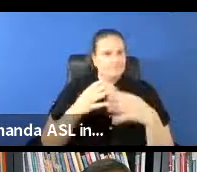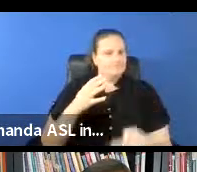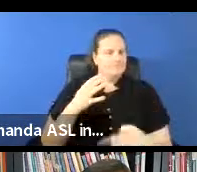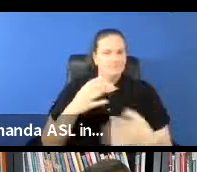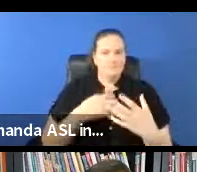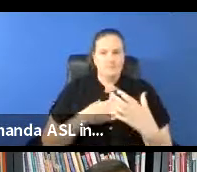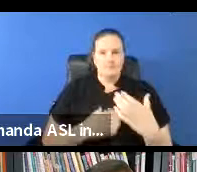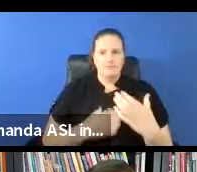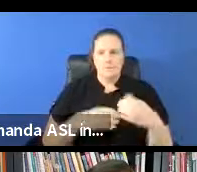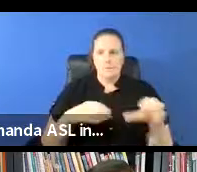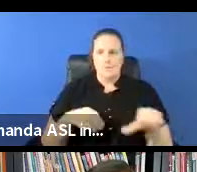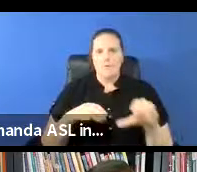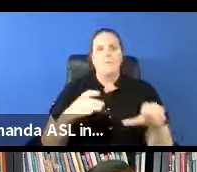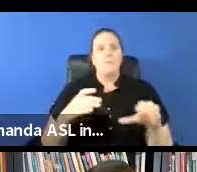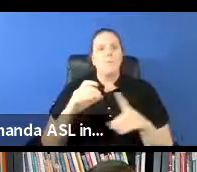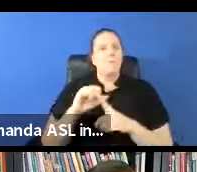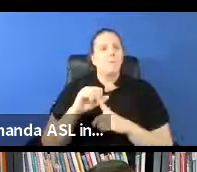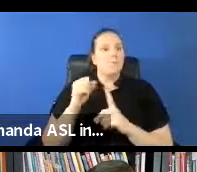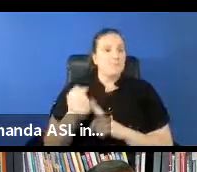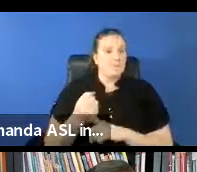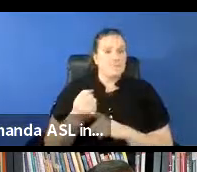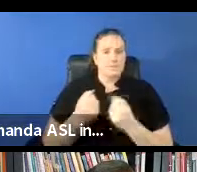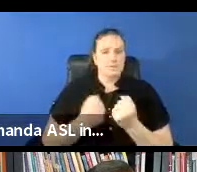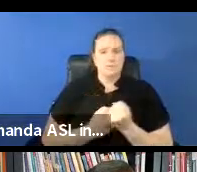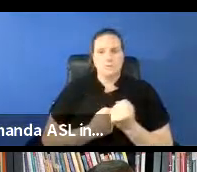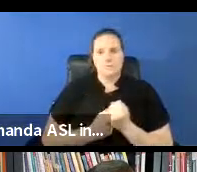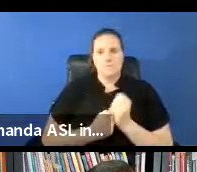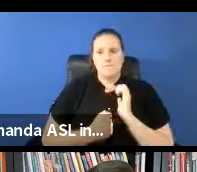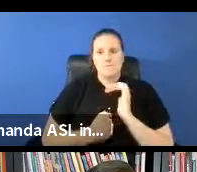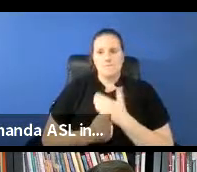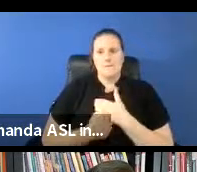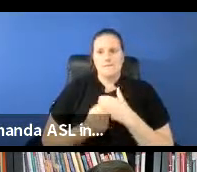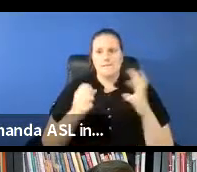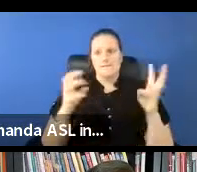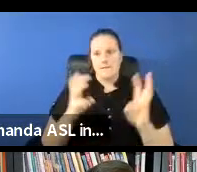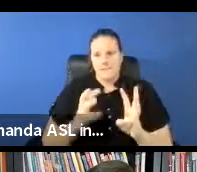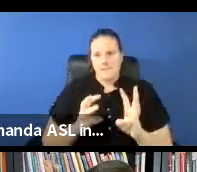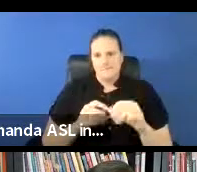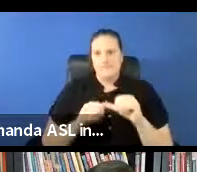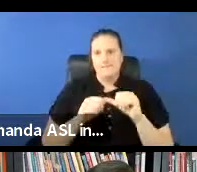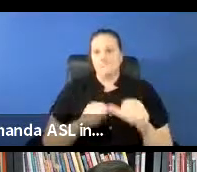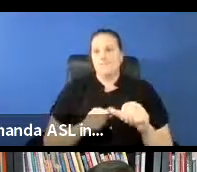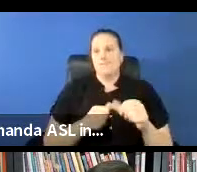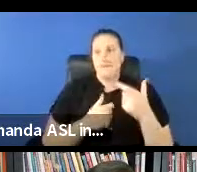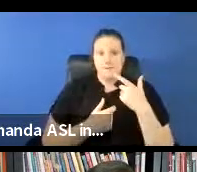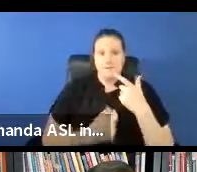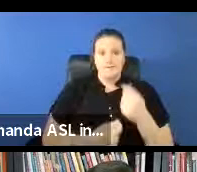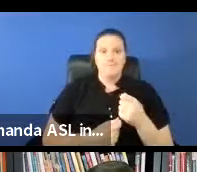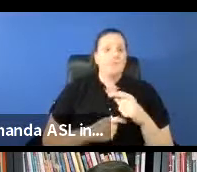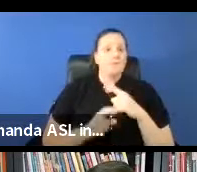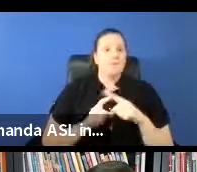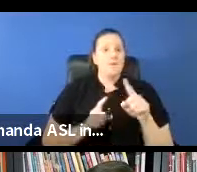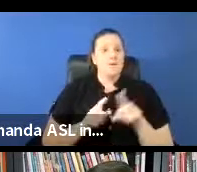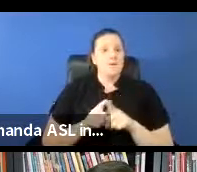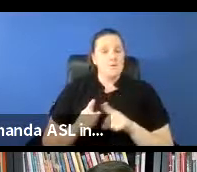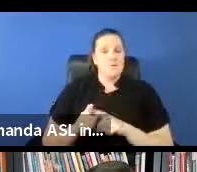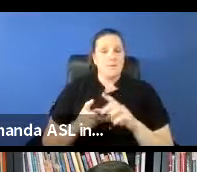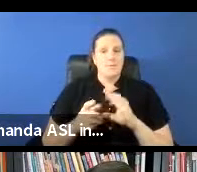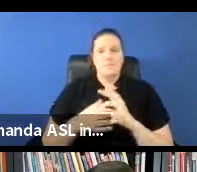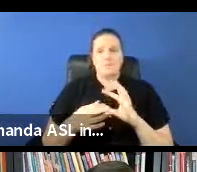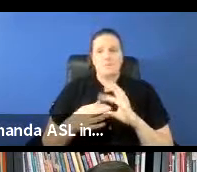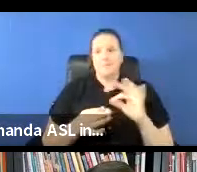desired performance conditions that would be supportive of our climate and sustainability interests. But also, I just want to mention